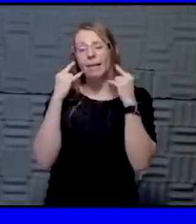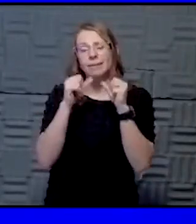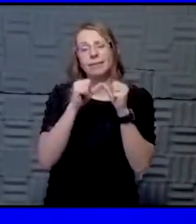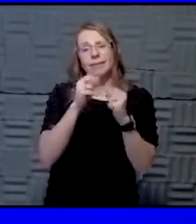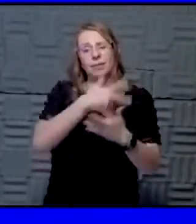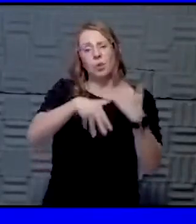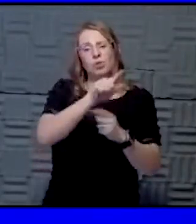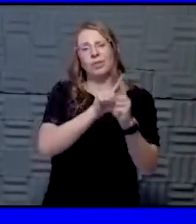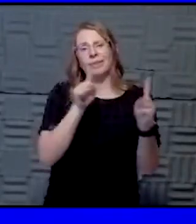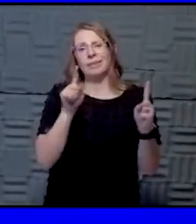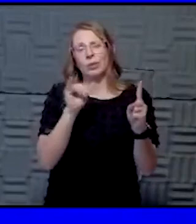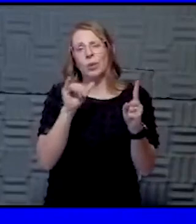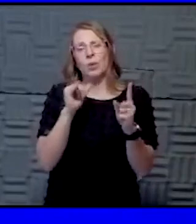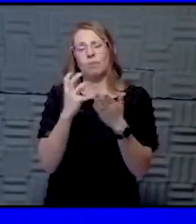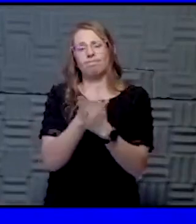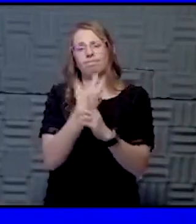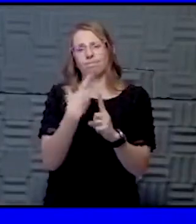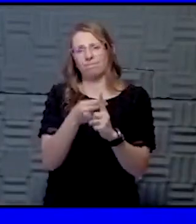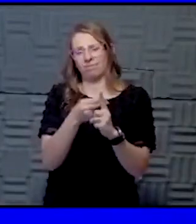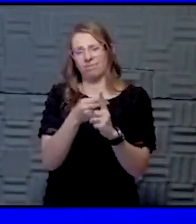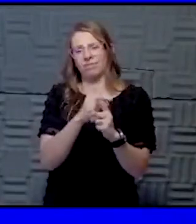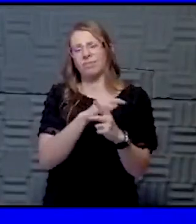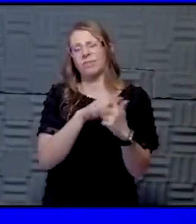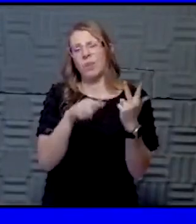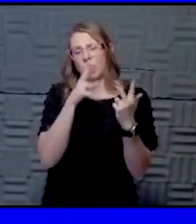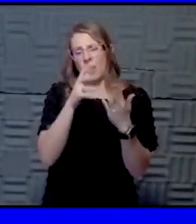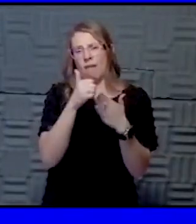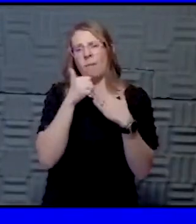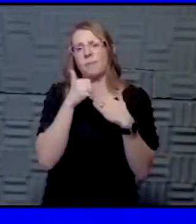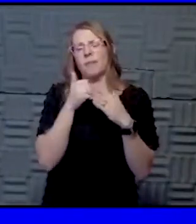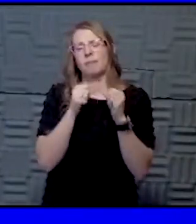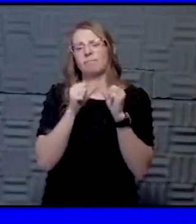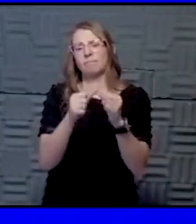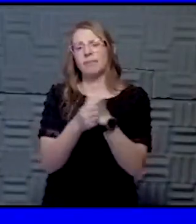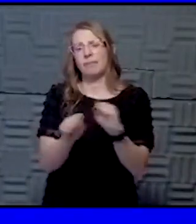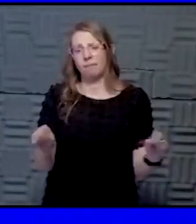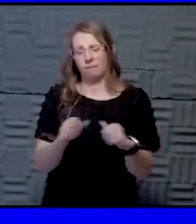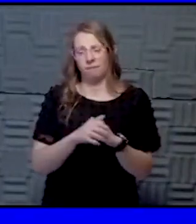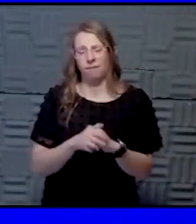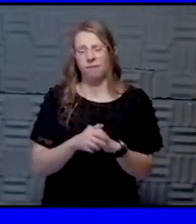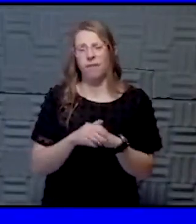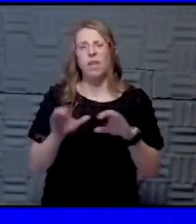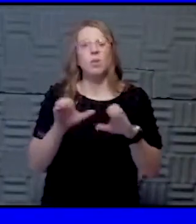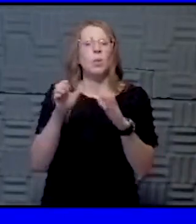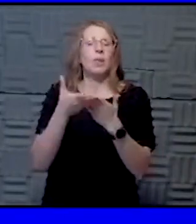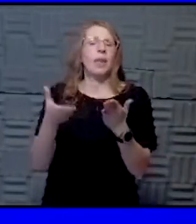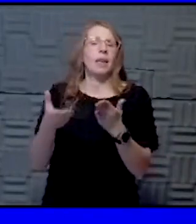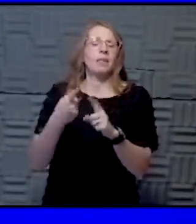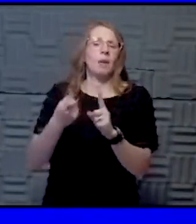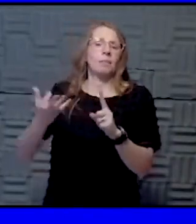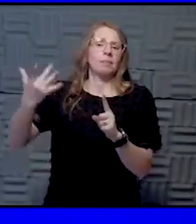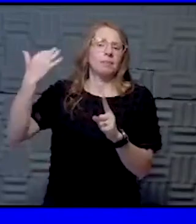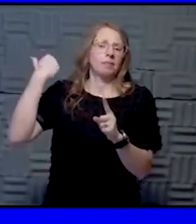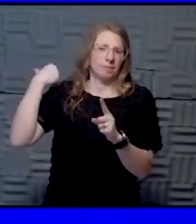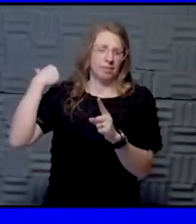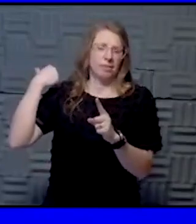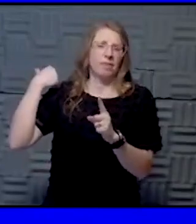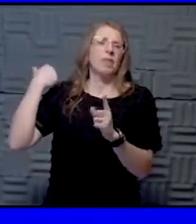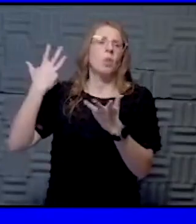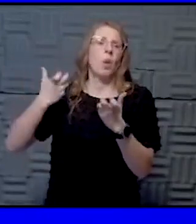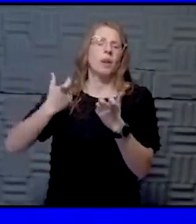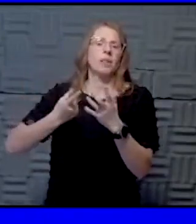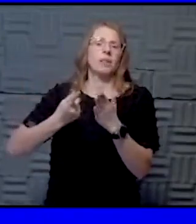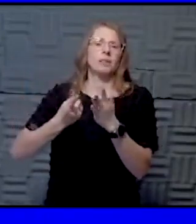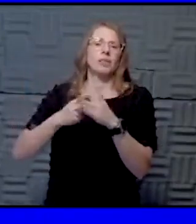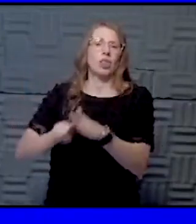and of course, get your vaccines. That is what is going to keep us safe and be able to do those things that we want to, continue to do and restart